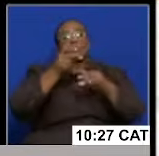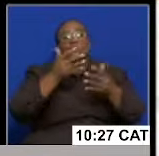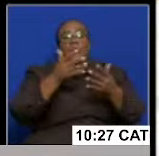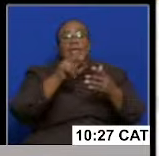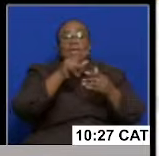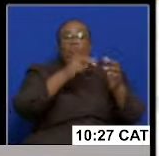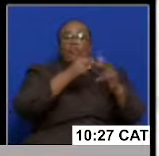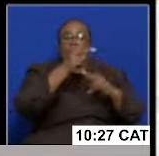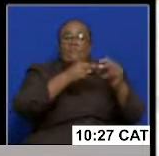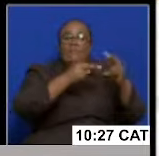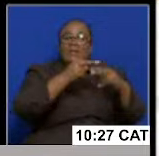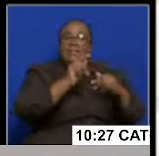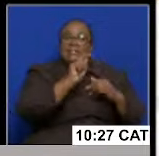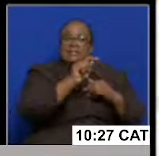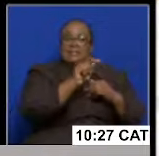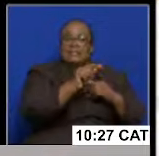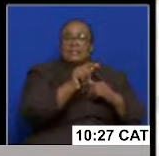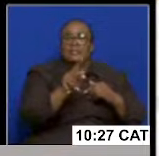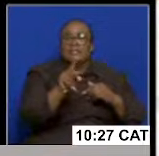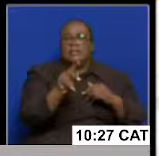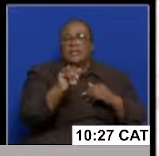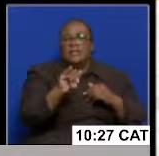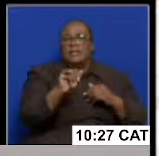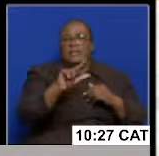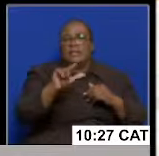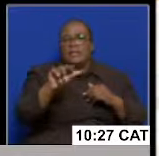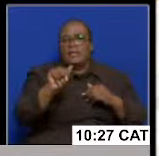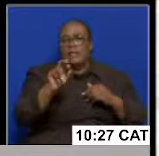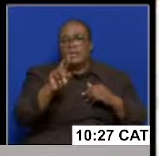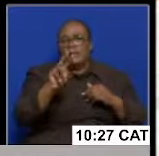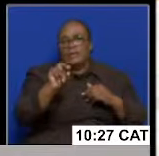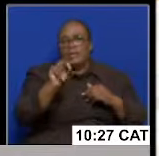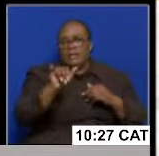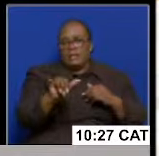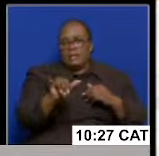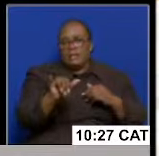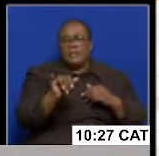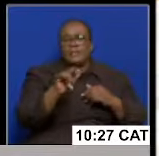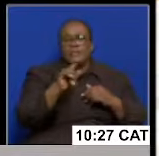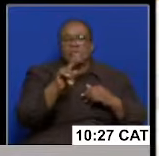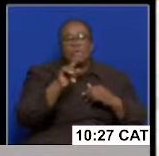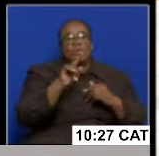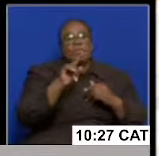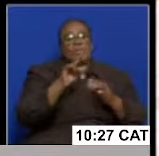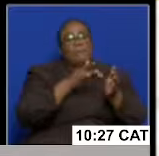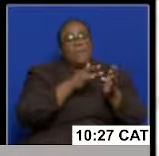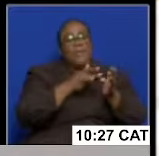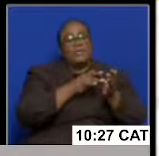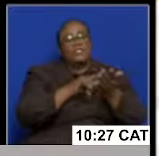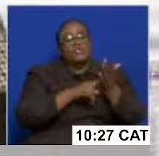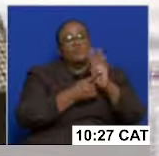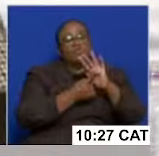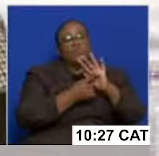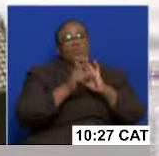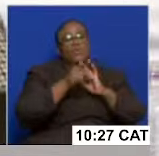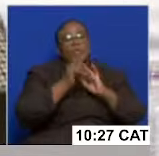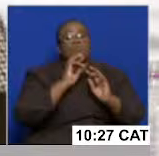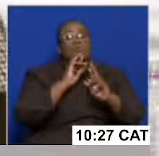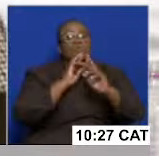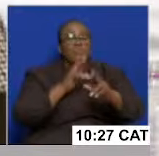So the front page that I showed you, Okay. yes, the front page that I showed you shows that this is a report that was prepared by the